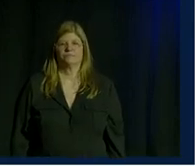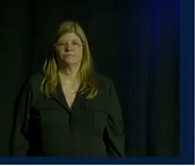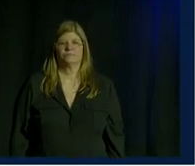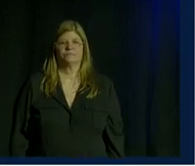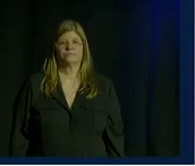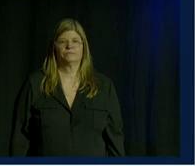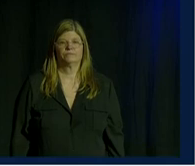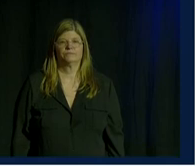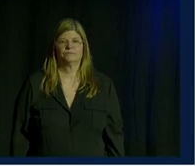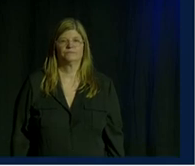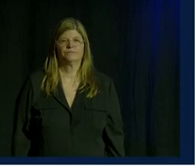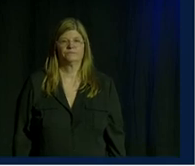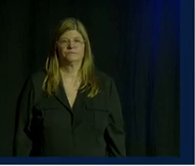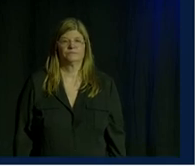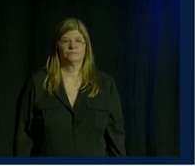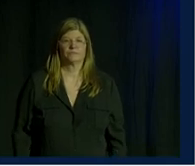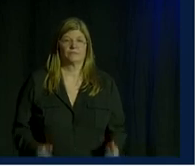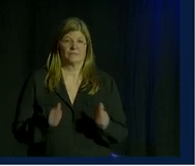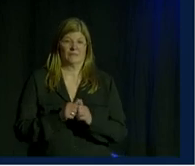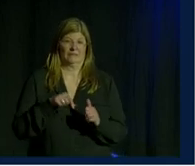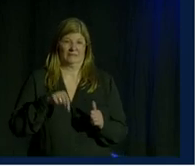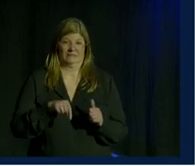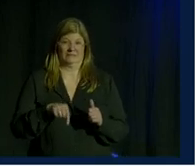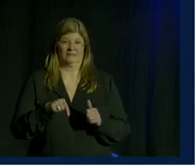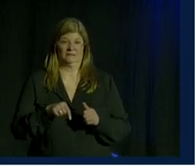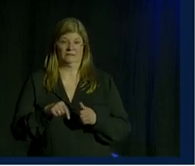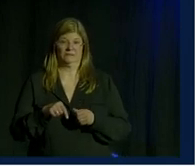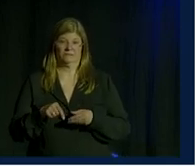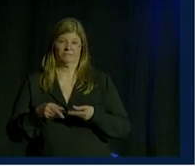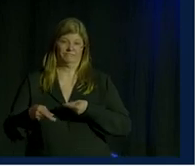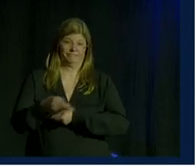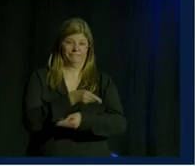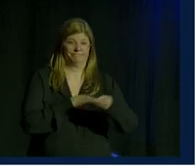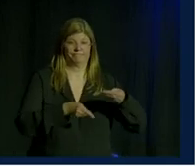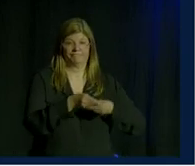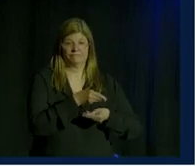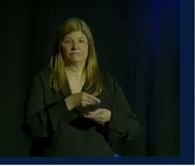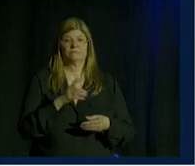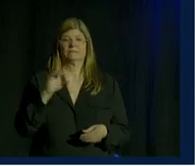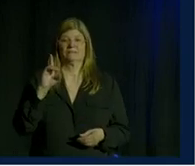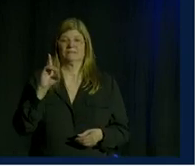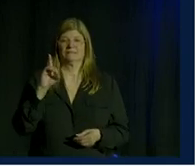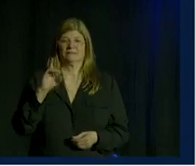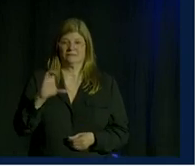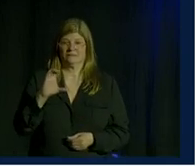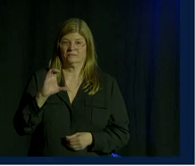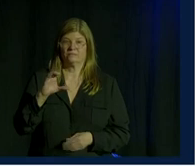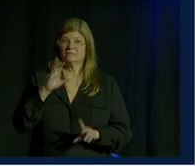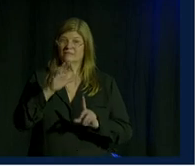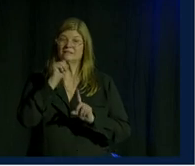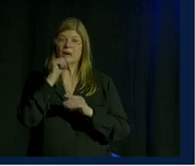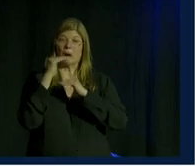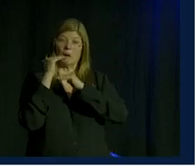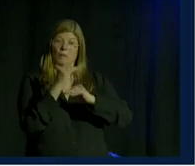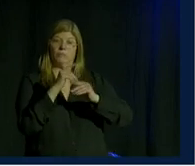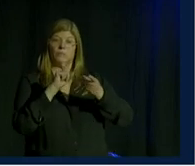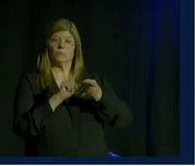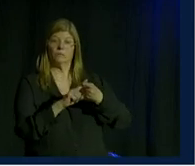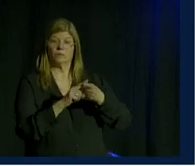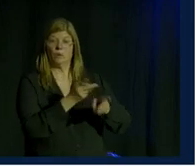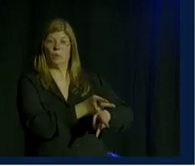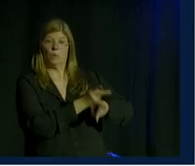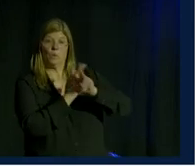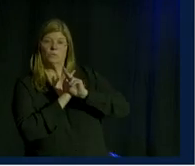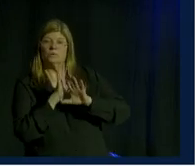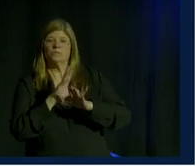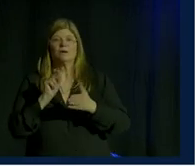these transactions, the district is not loaning the borrower the funds, nor are we co-signing on the loan. The borrower is responsible for the